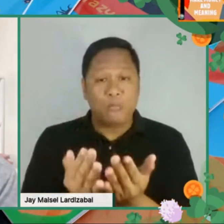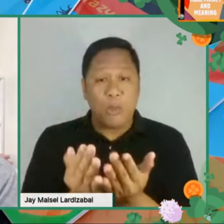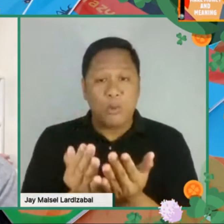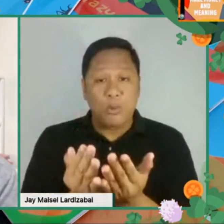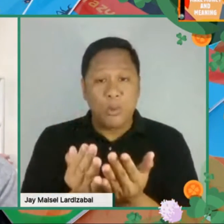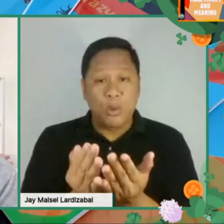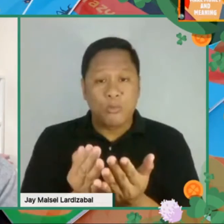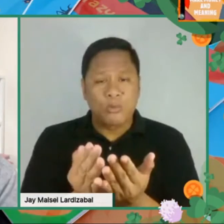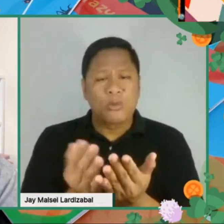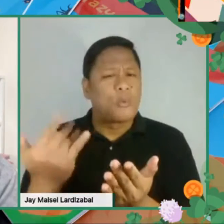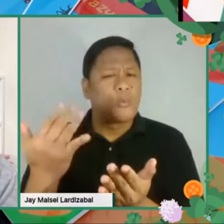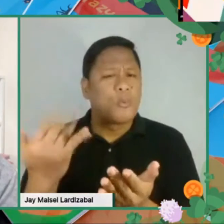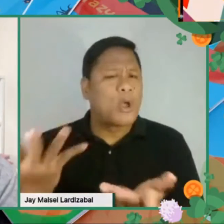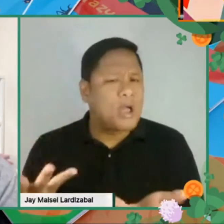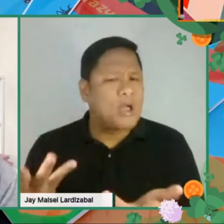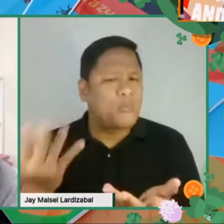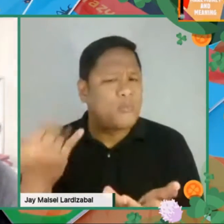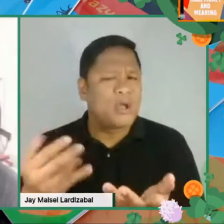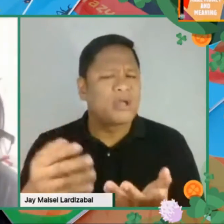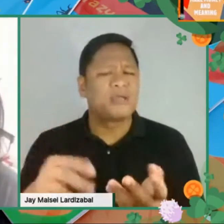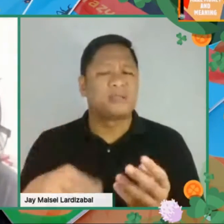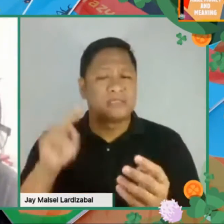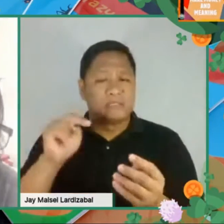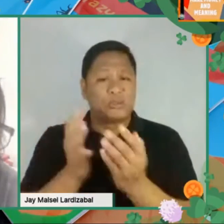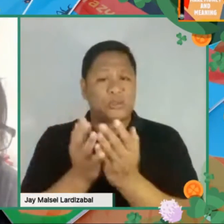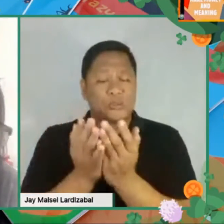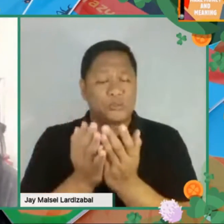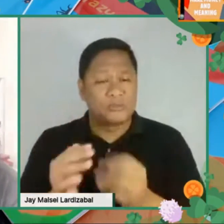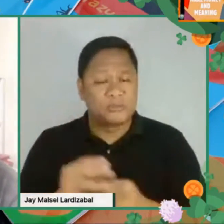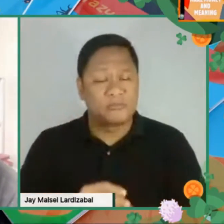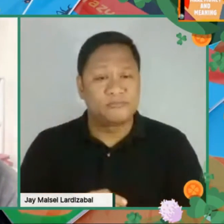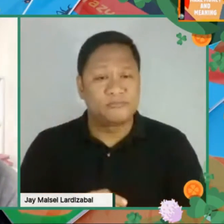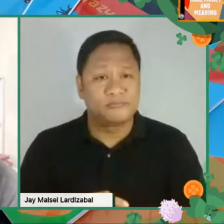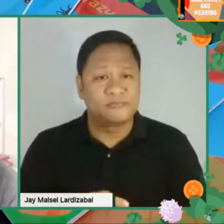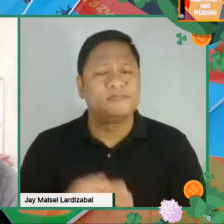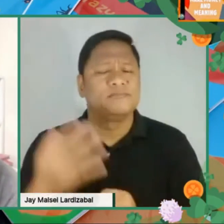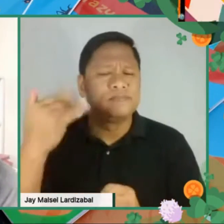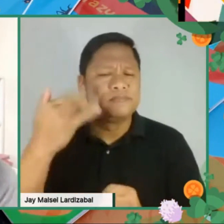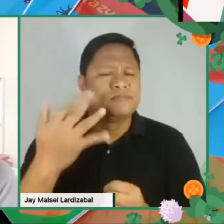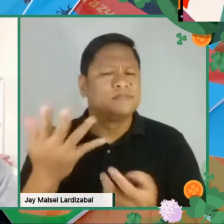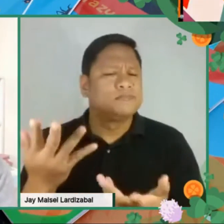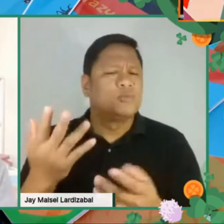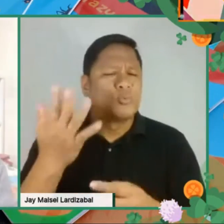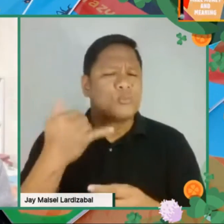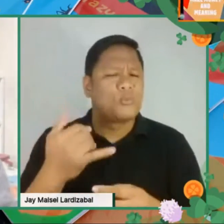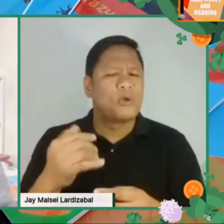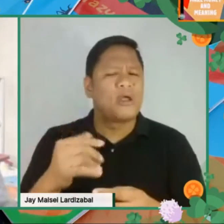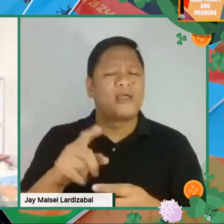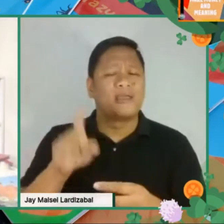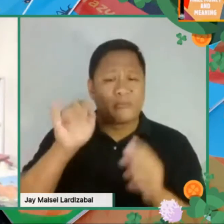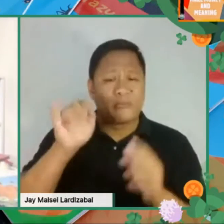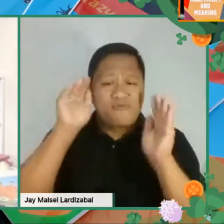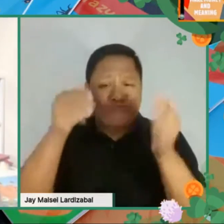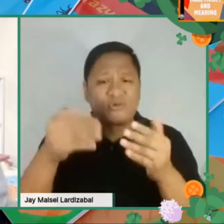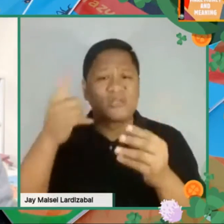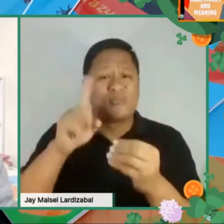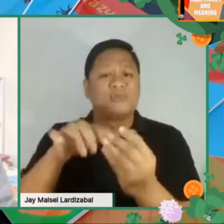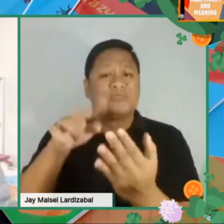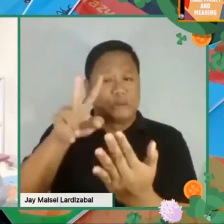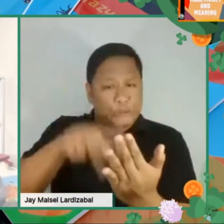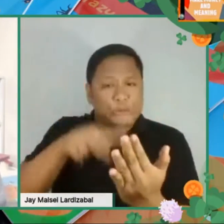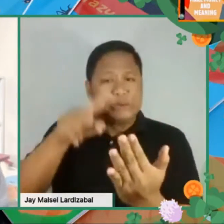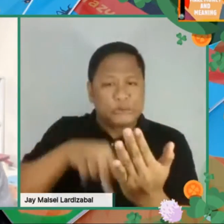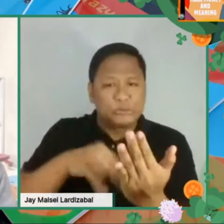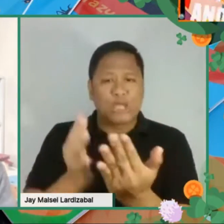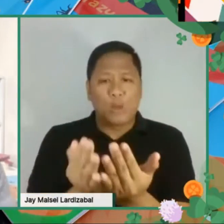Why so? It Why is. so? Why Kasi yung, sorry? why so? Why do you emphasize that this should be read Aha. aloud? Oh,